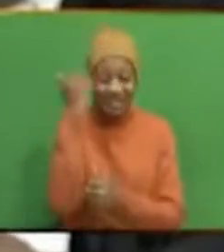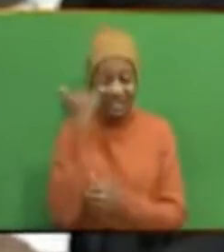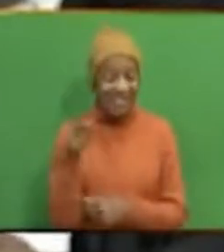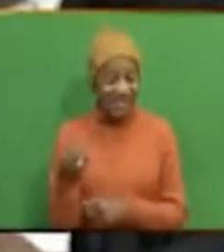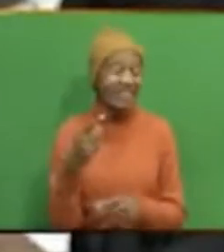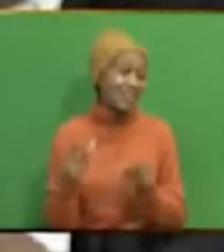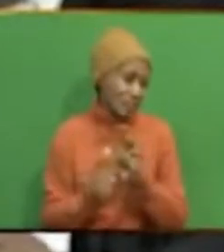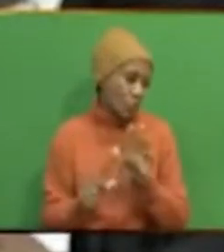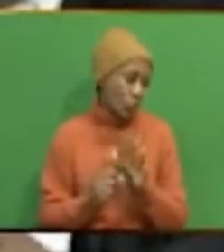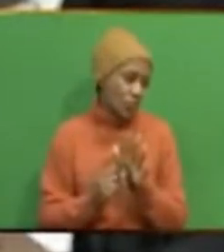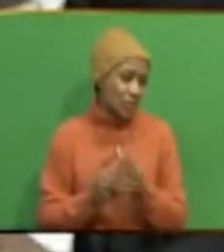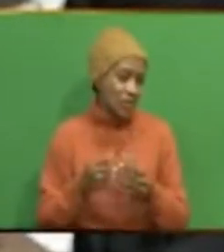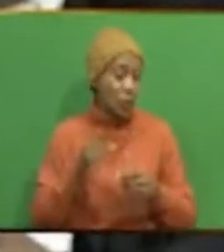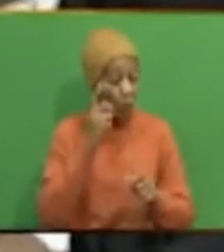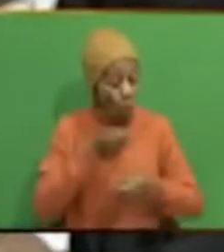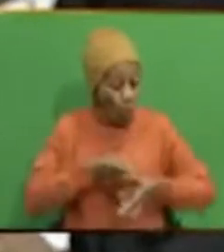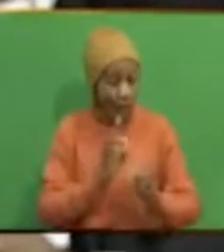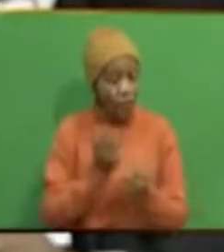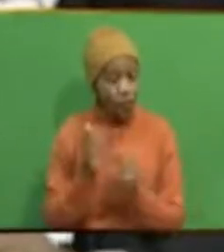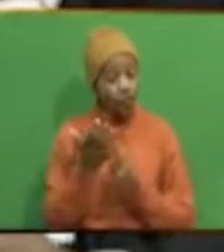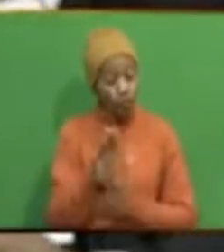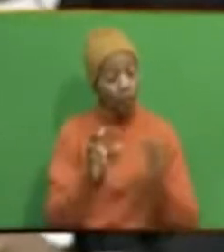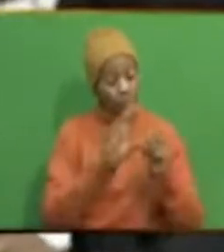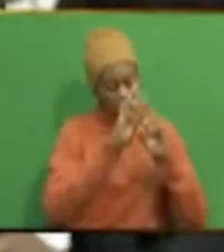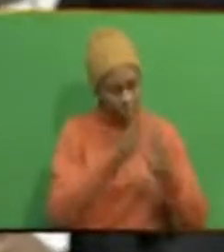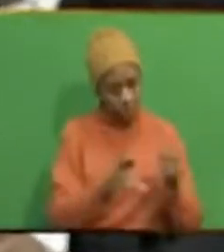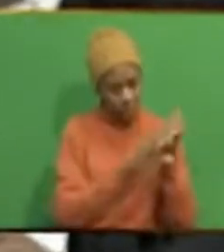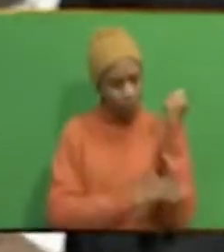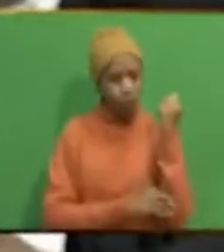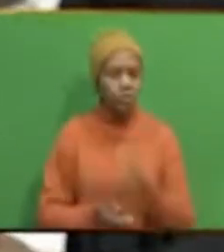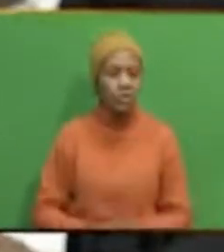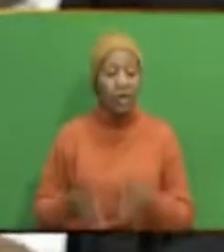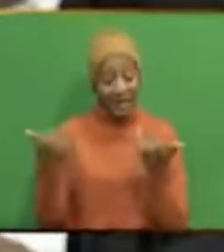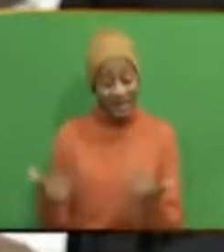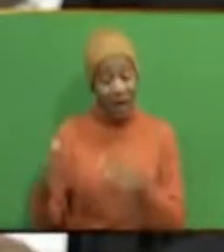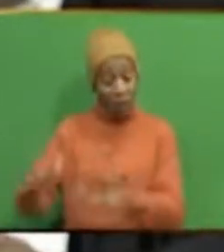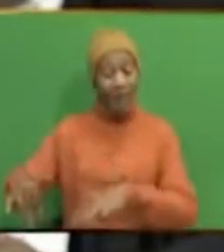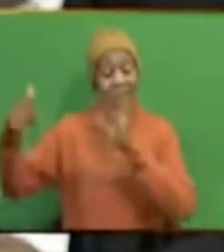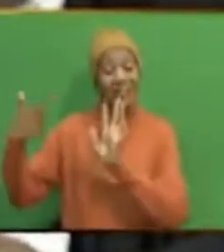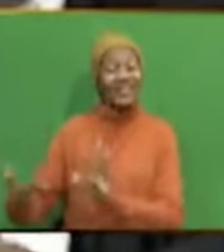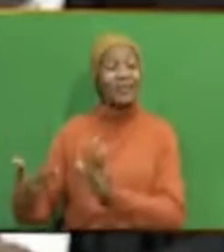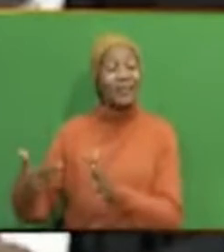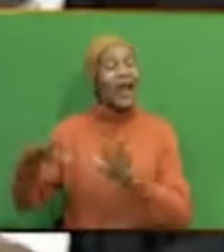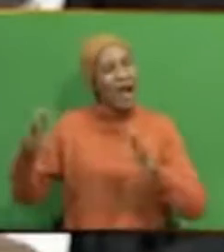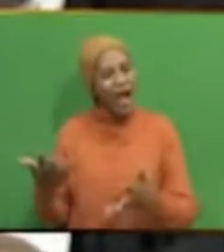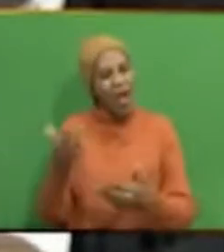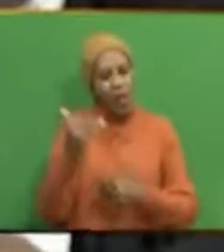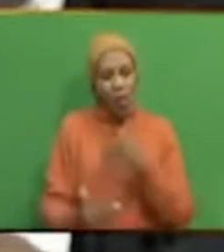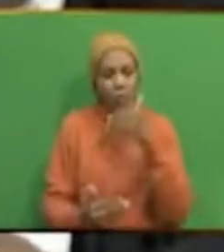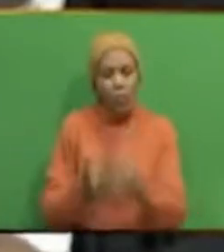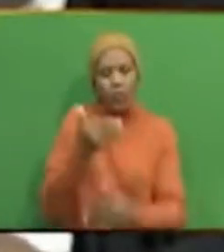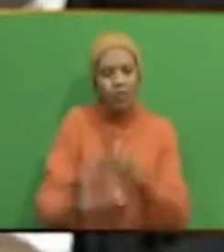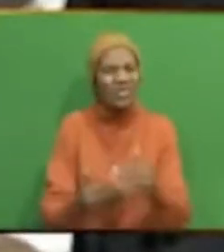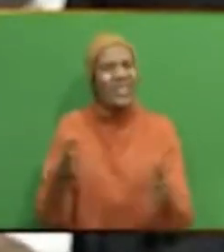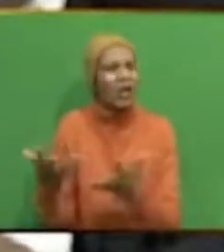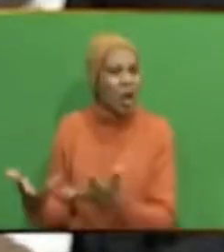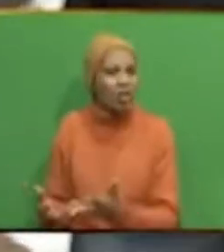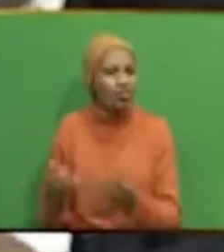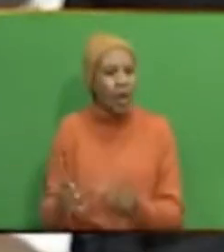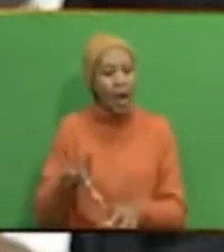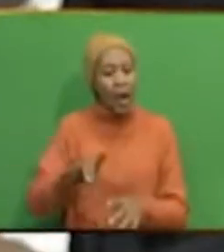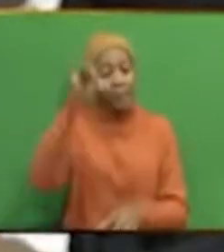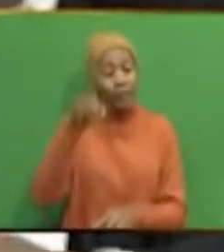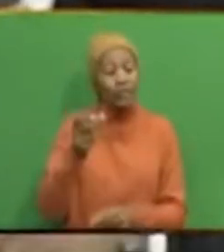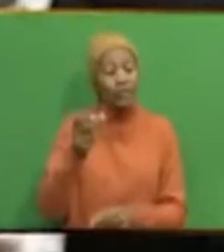the strength of our constitutional democracy. In this seventh administration, the process of appointing a new Chief Justice and a